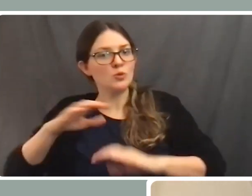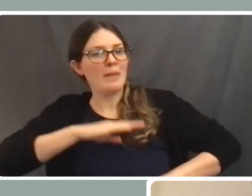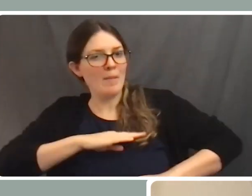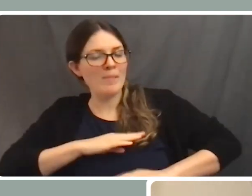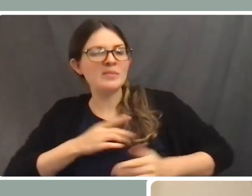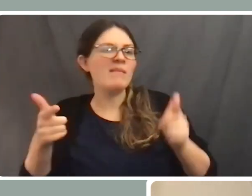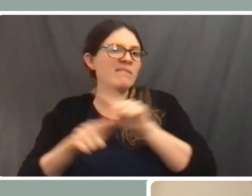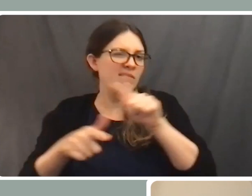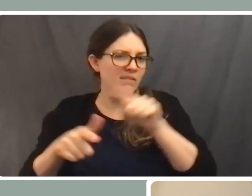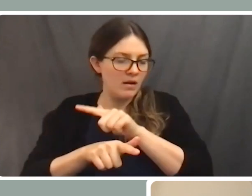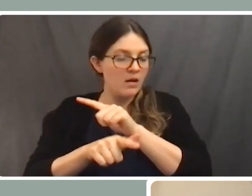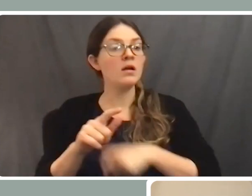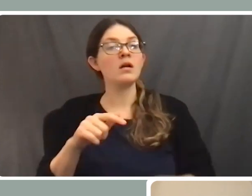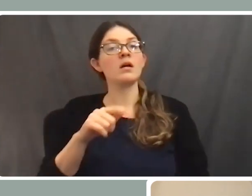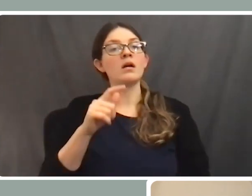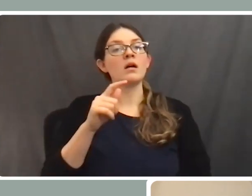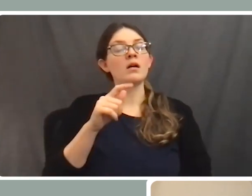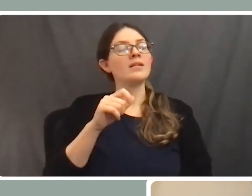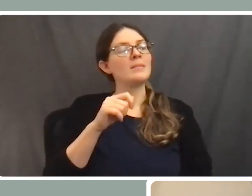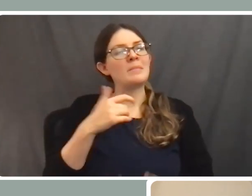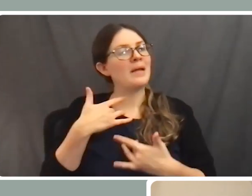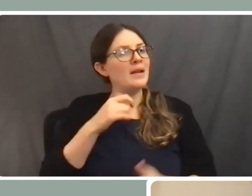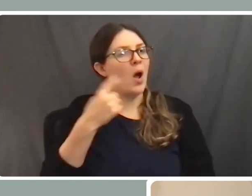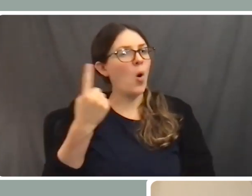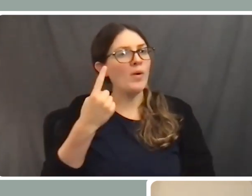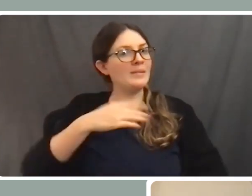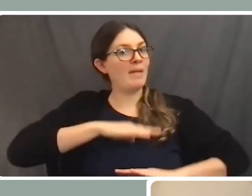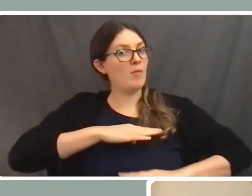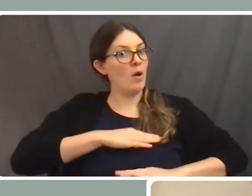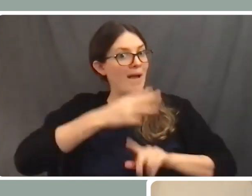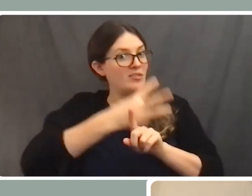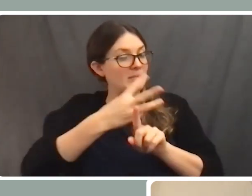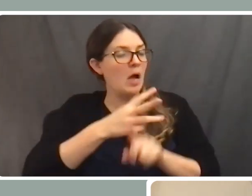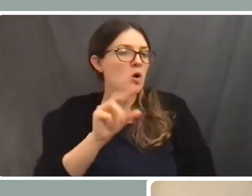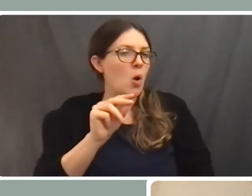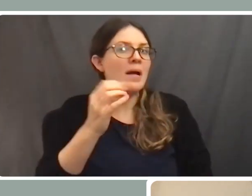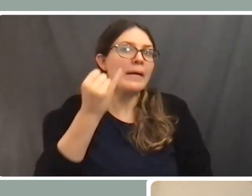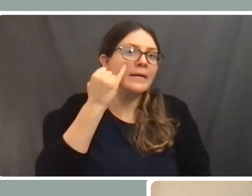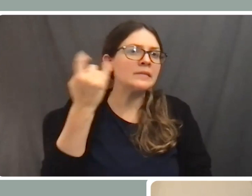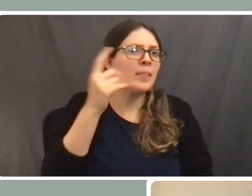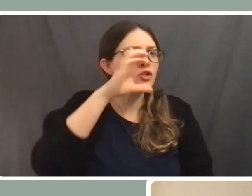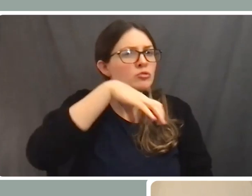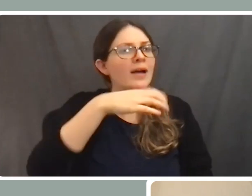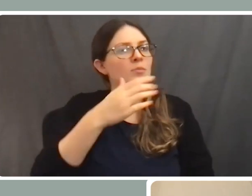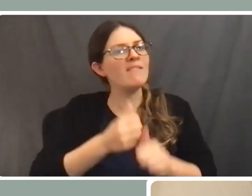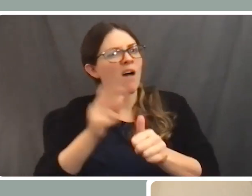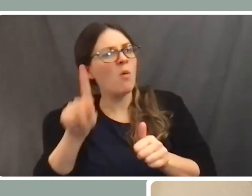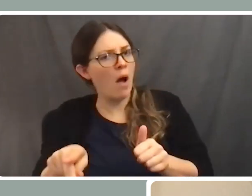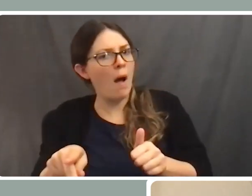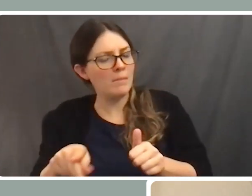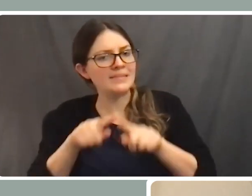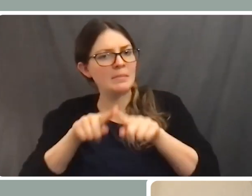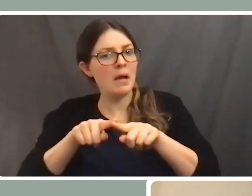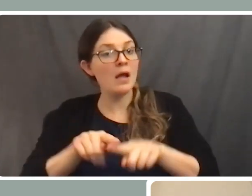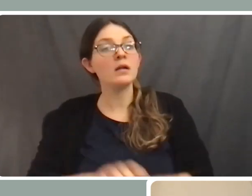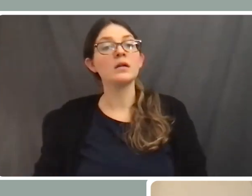where we do screening mammograms alone every 6 months, unless, of course, they're following some abnormality or something like that. But if we're going